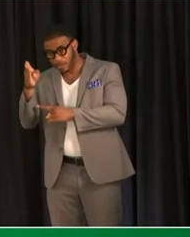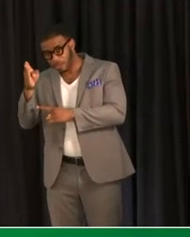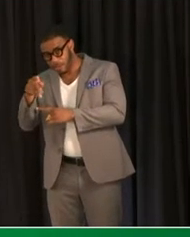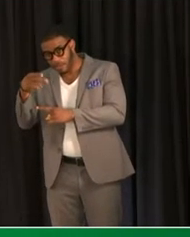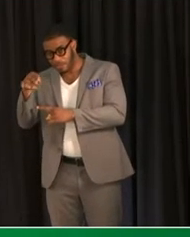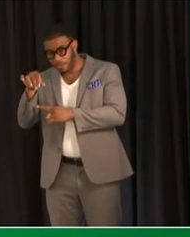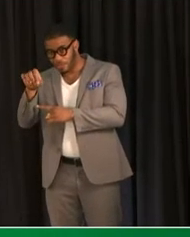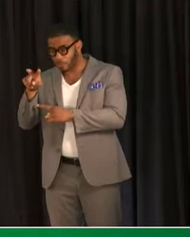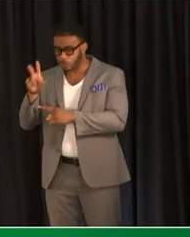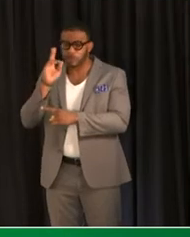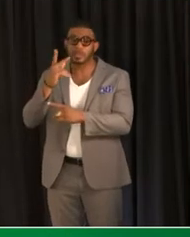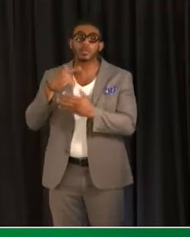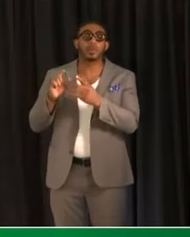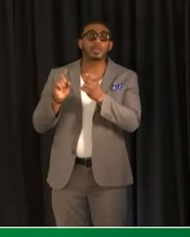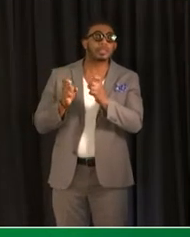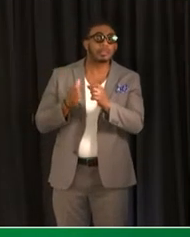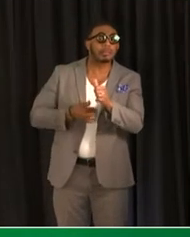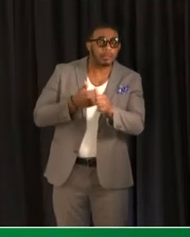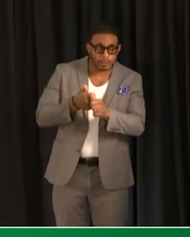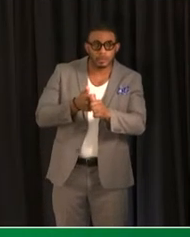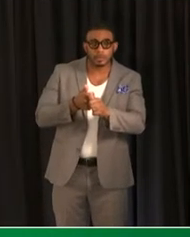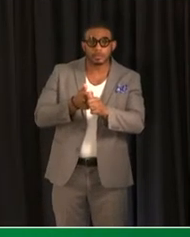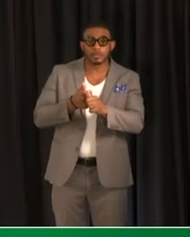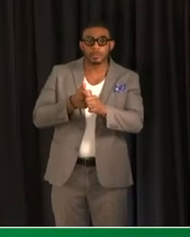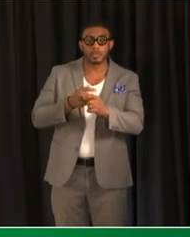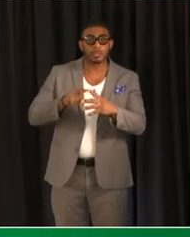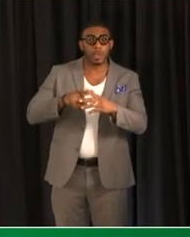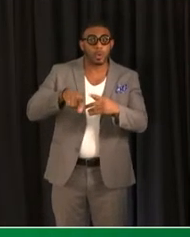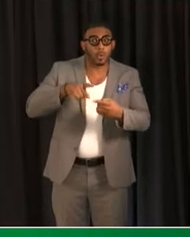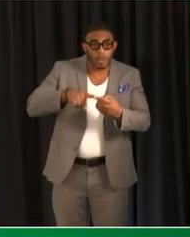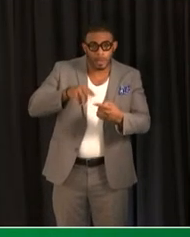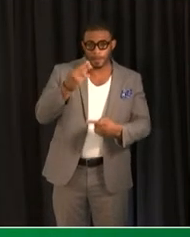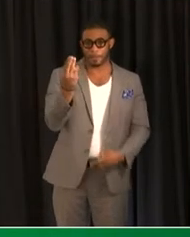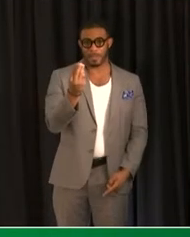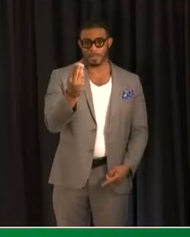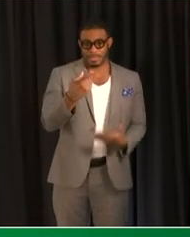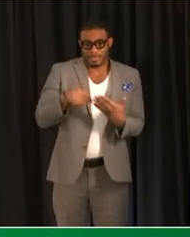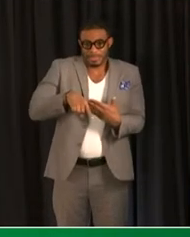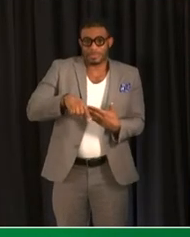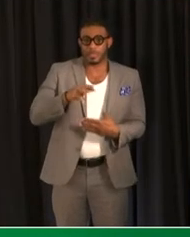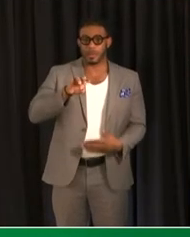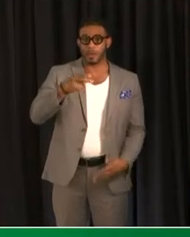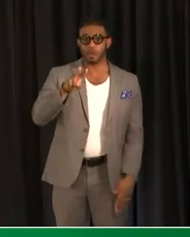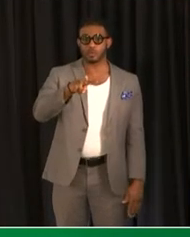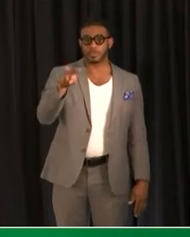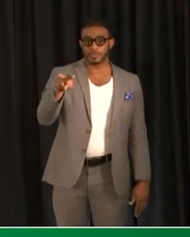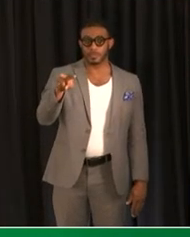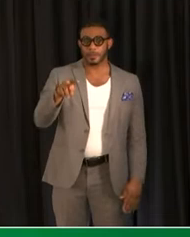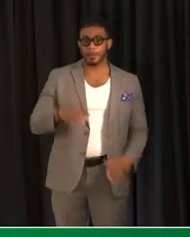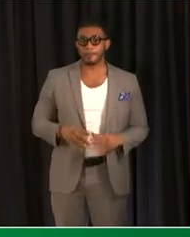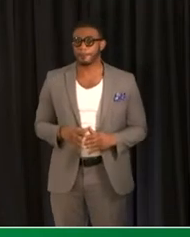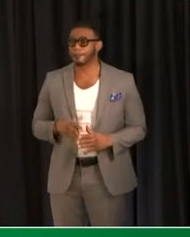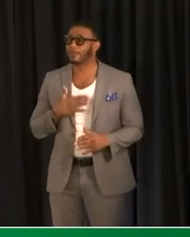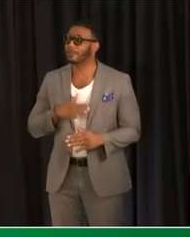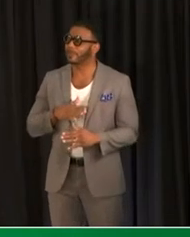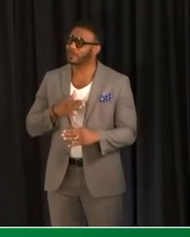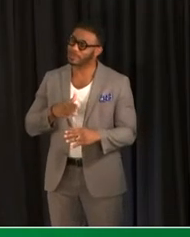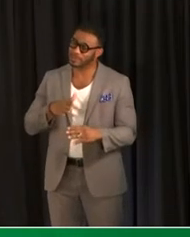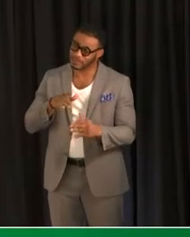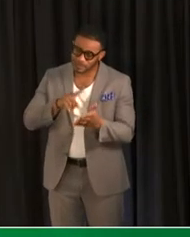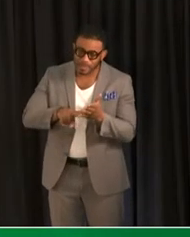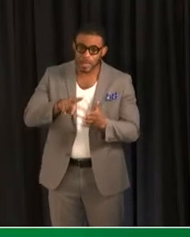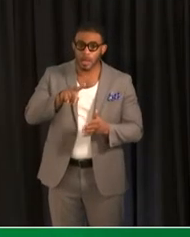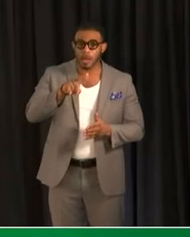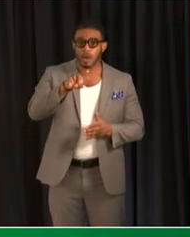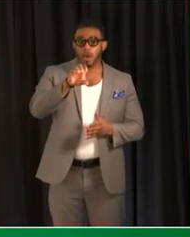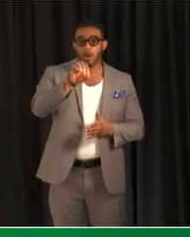coronavirus.dc.gov/Phase 2, you'll see what will be changing, and those changes go into effect on Monday, March 22nd. So be sure